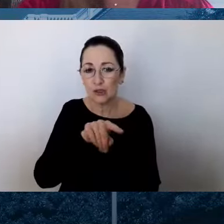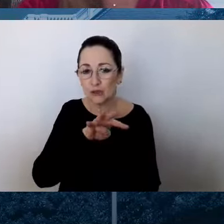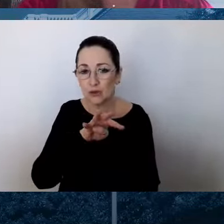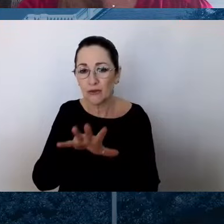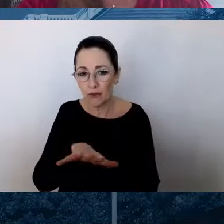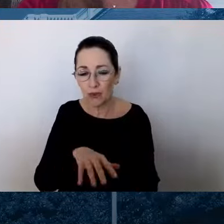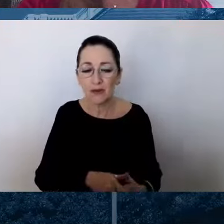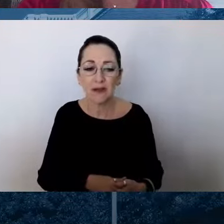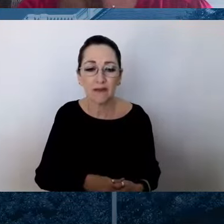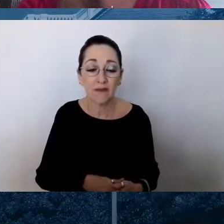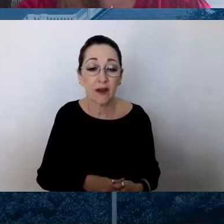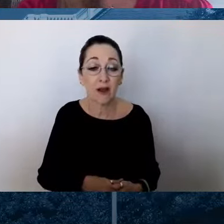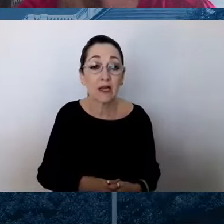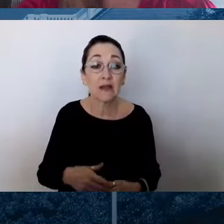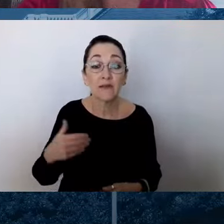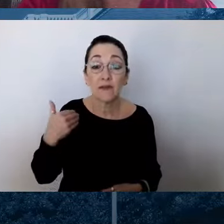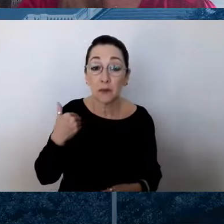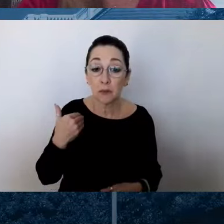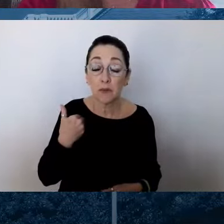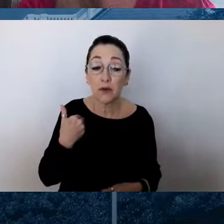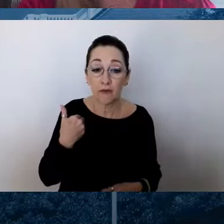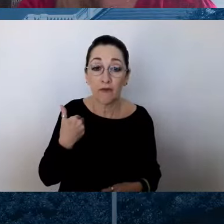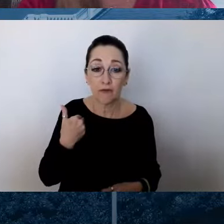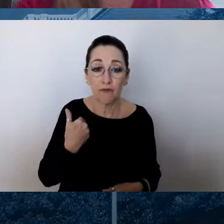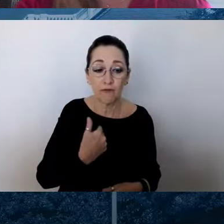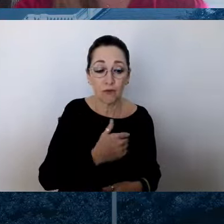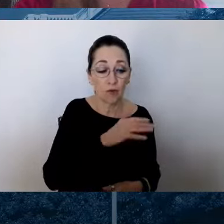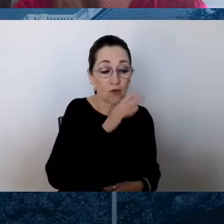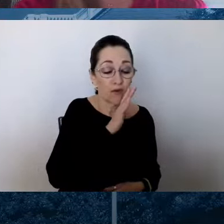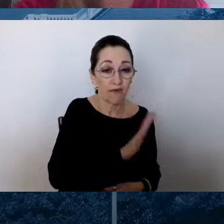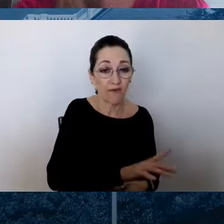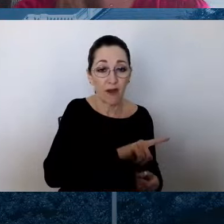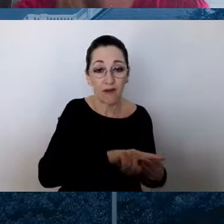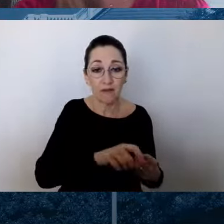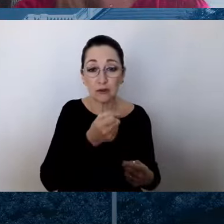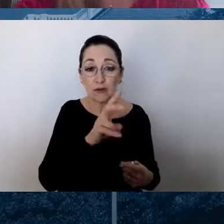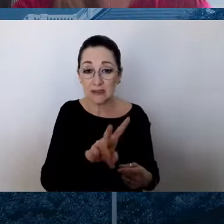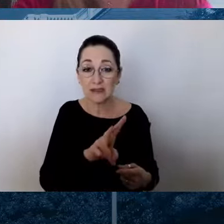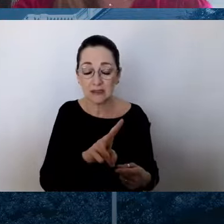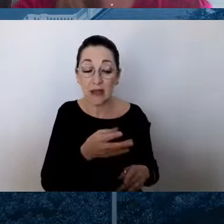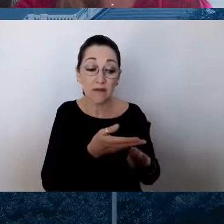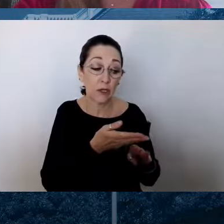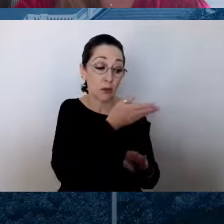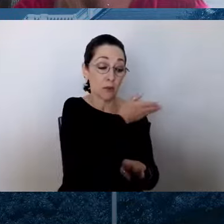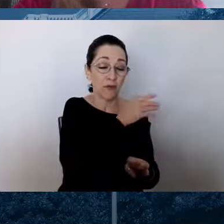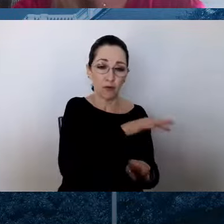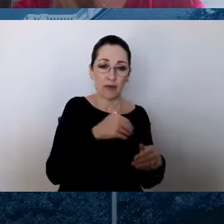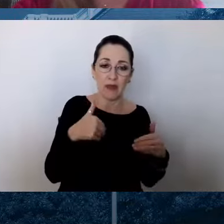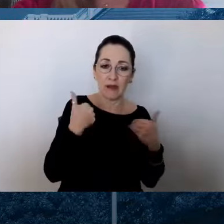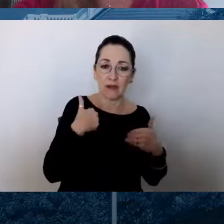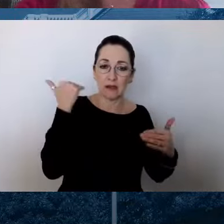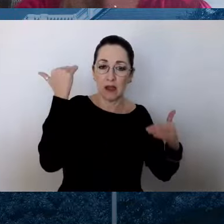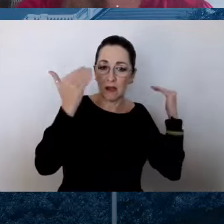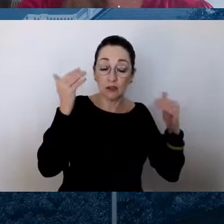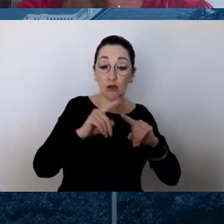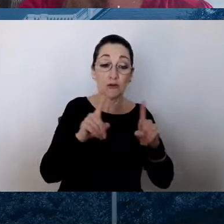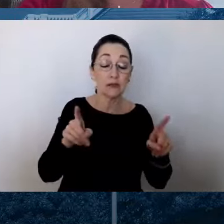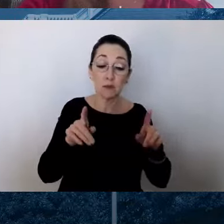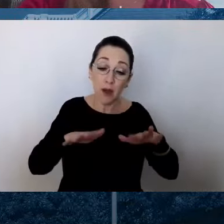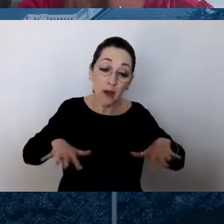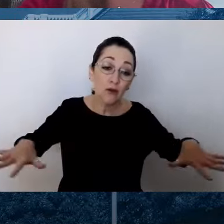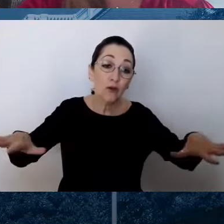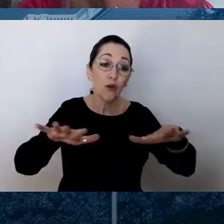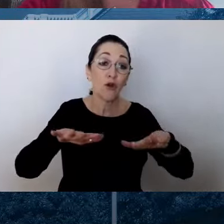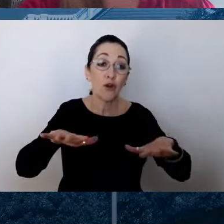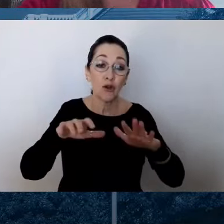school-age population, 5 to 17. Prior to that, it's been the young adults for a while. But statewide, as well as in Sussex, it's